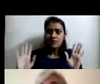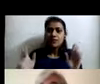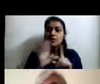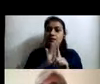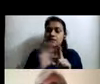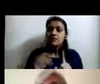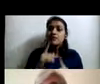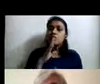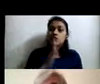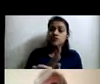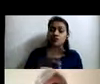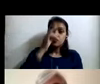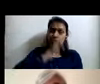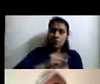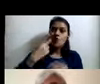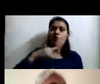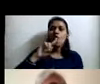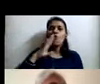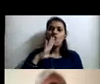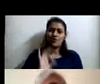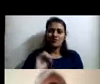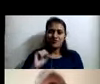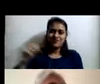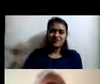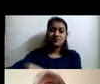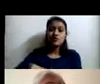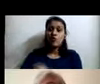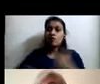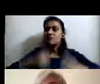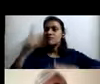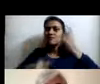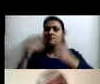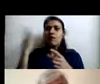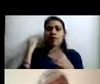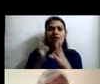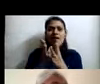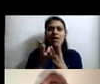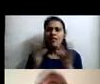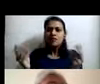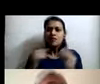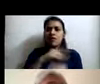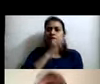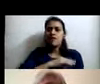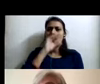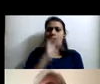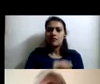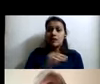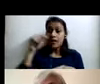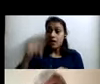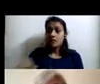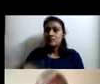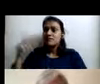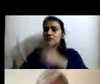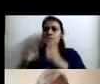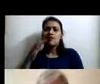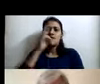fact that they would actually benefit more if this place was conserved rather than if it was left as it was or indeed sold off to somebody else who would